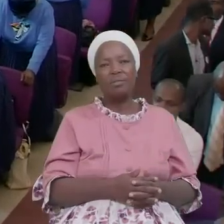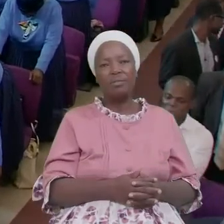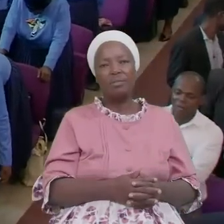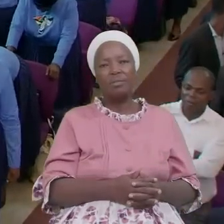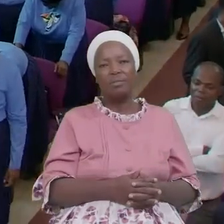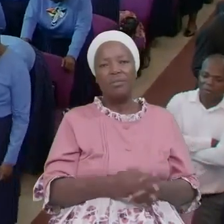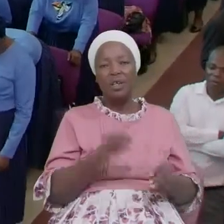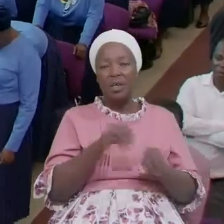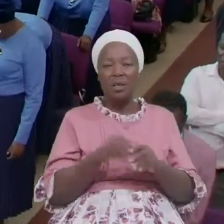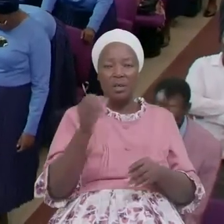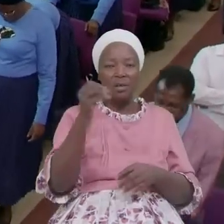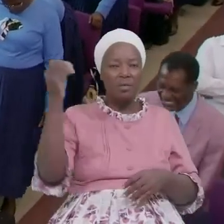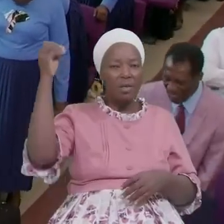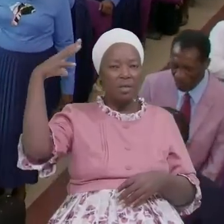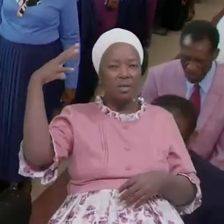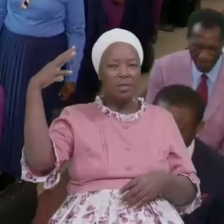in grace.